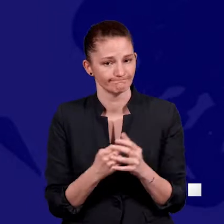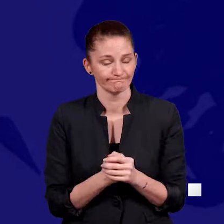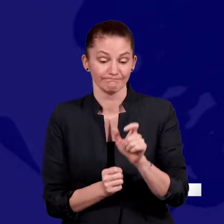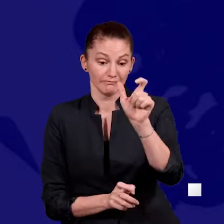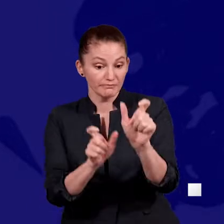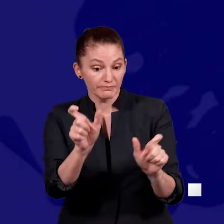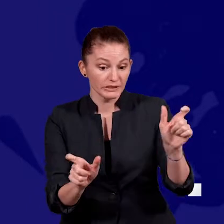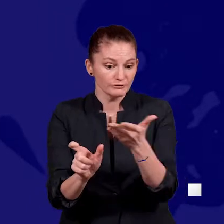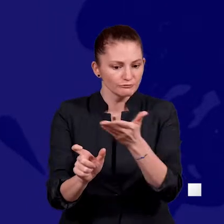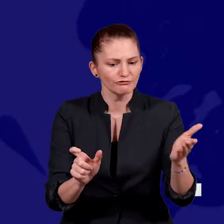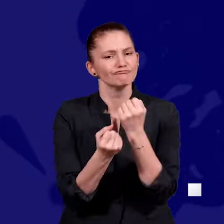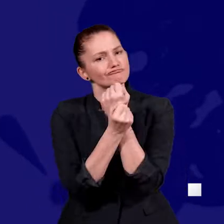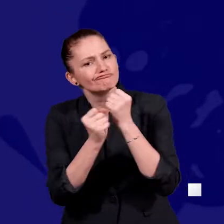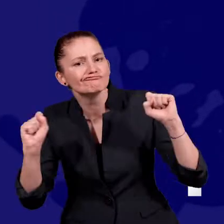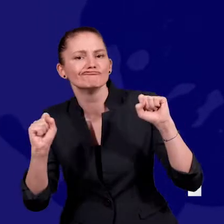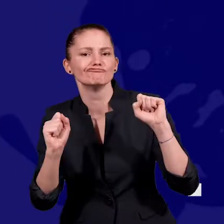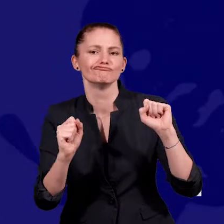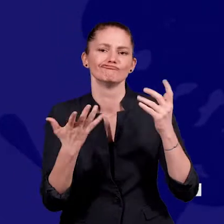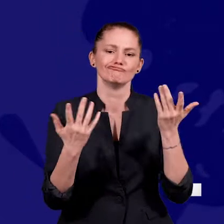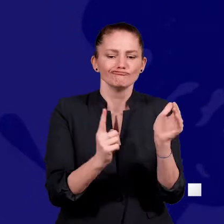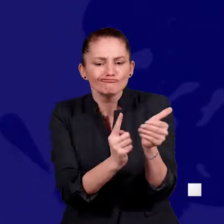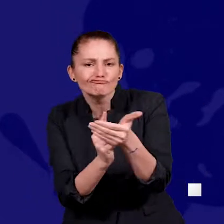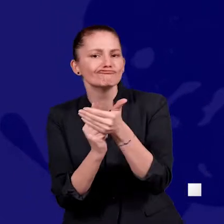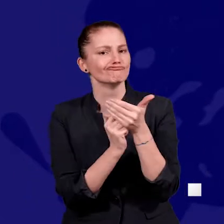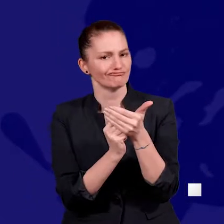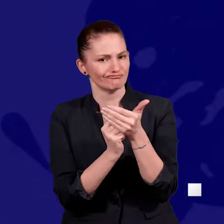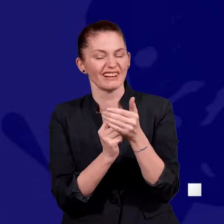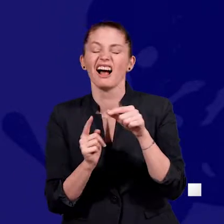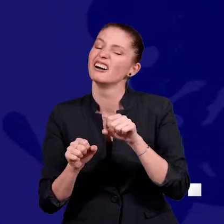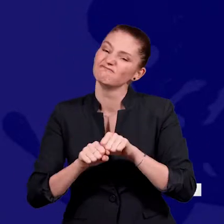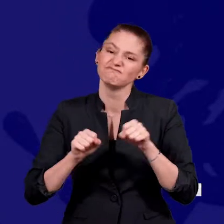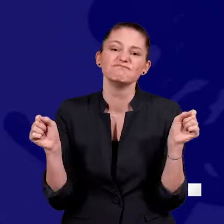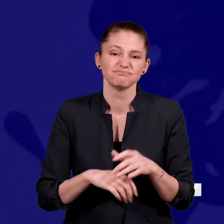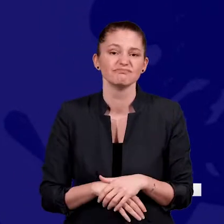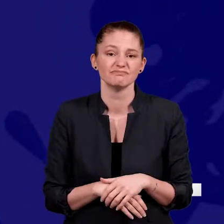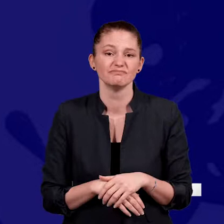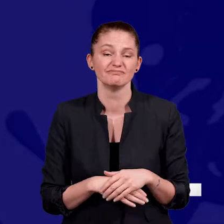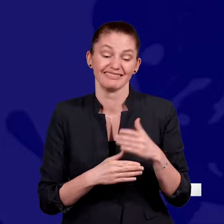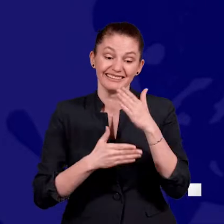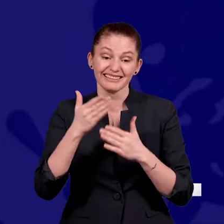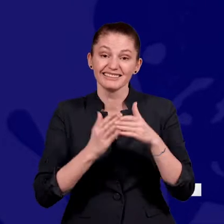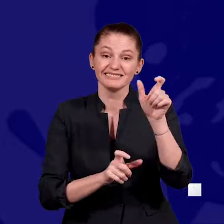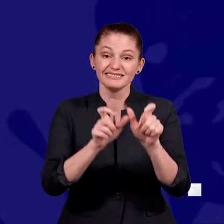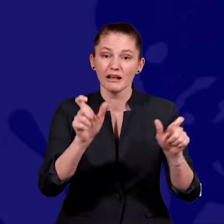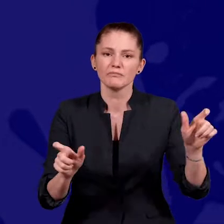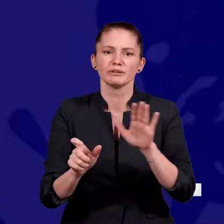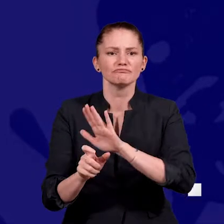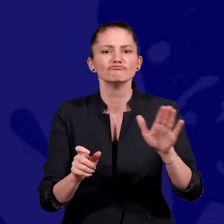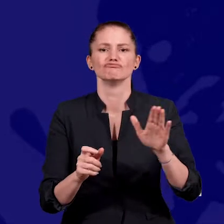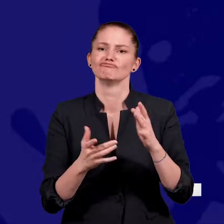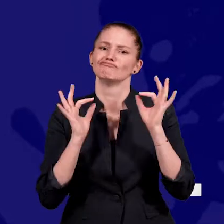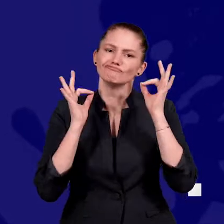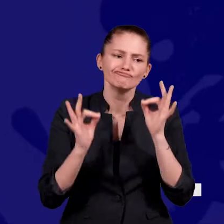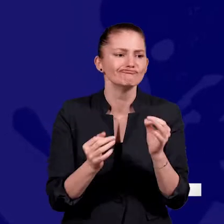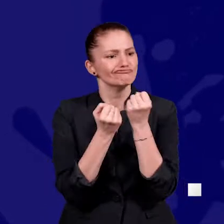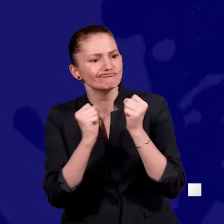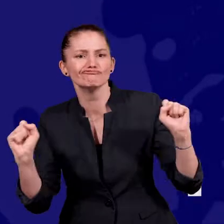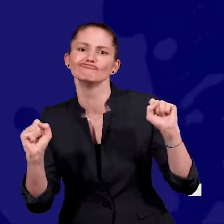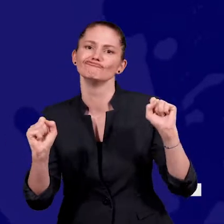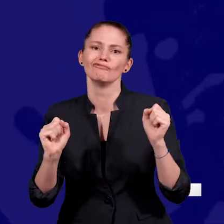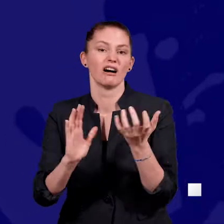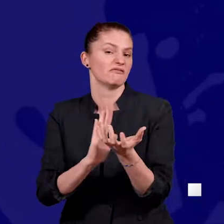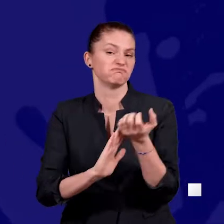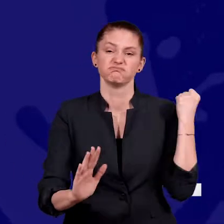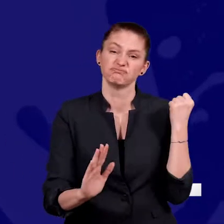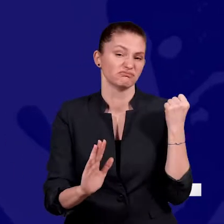security of persons. Violation. Disabled people are deprived of their liberty and detained against